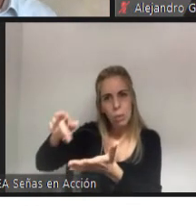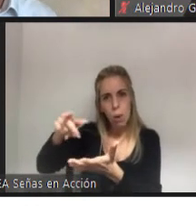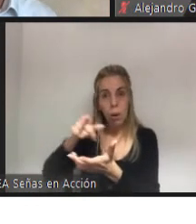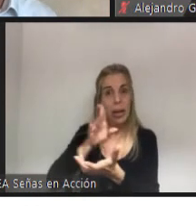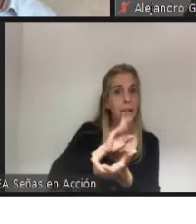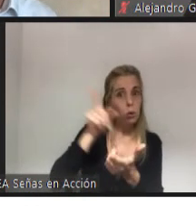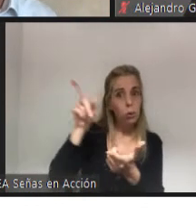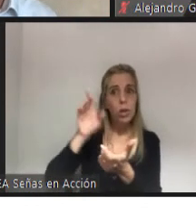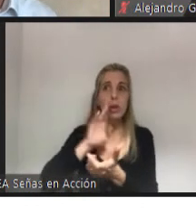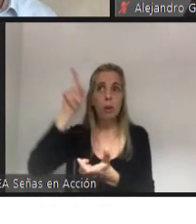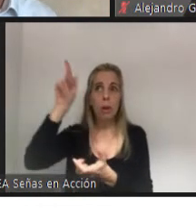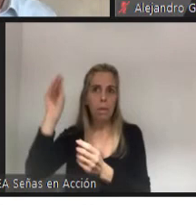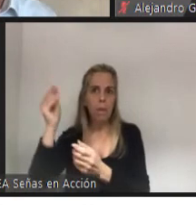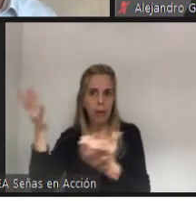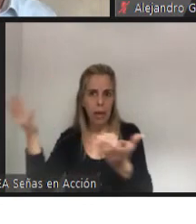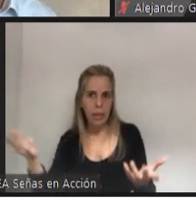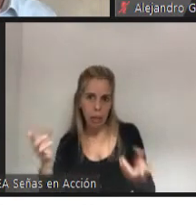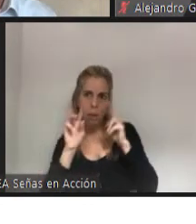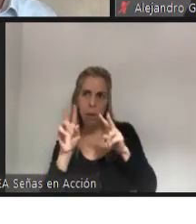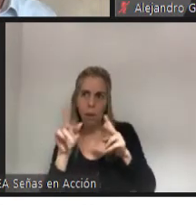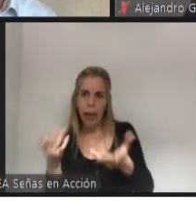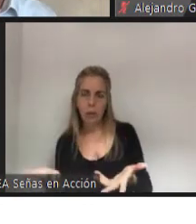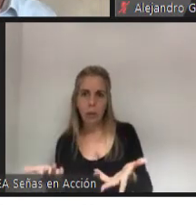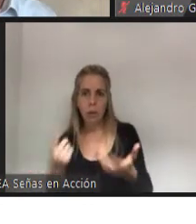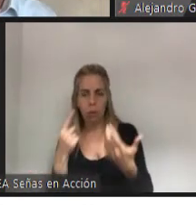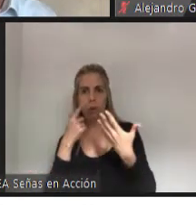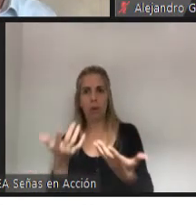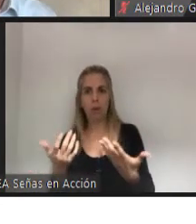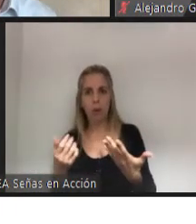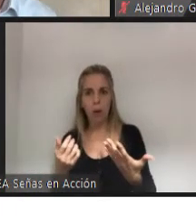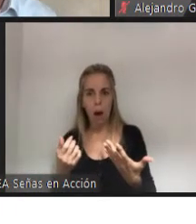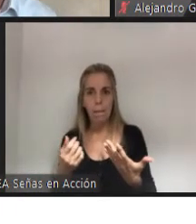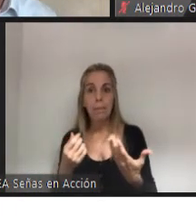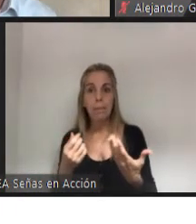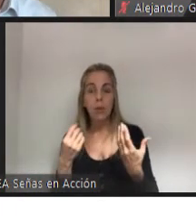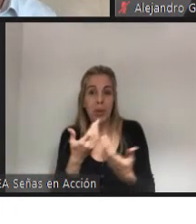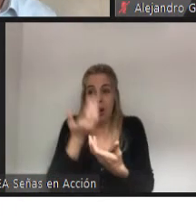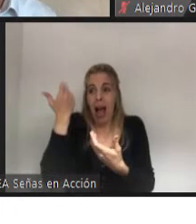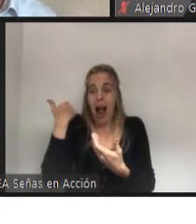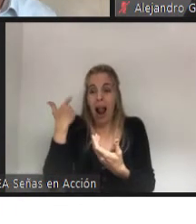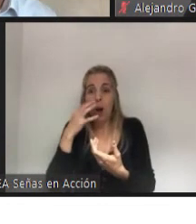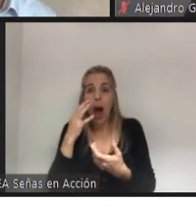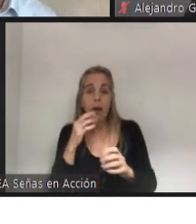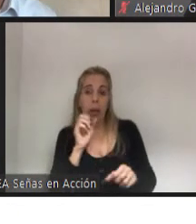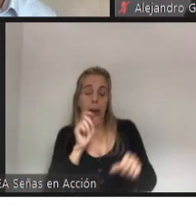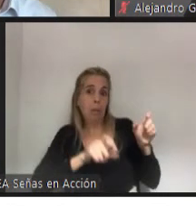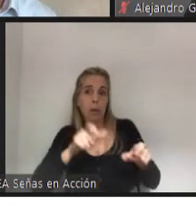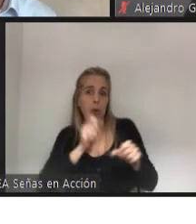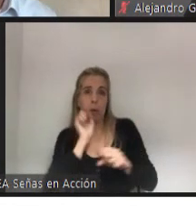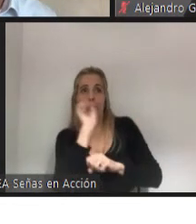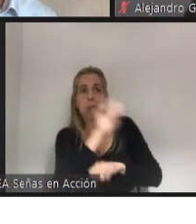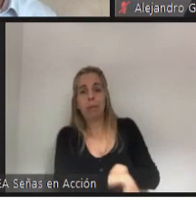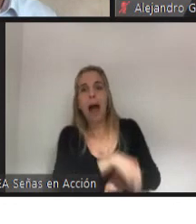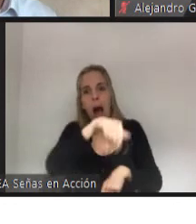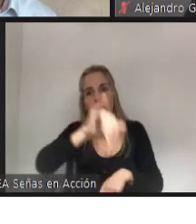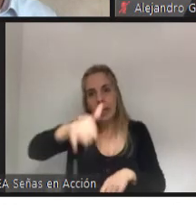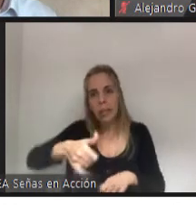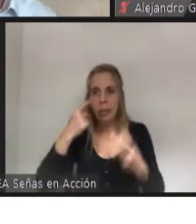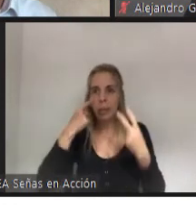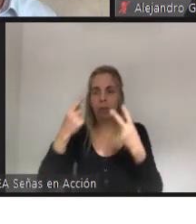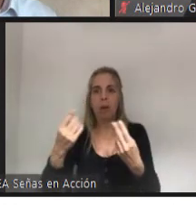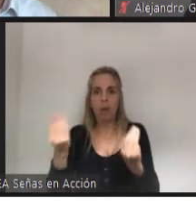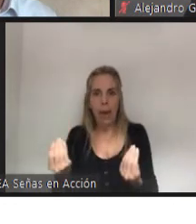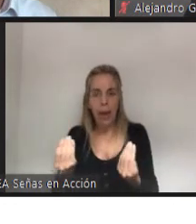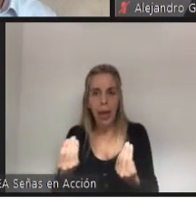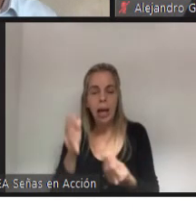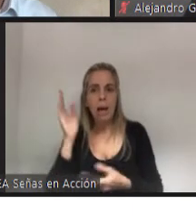of a sudden, invisibility brought about, rendered visible something that was discussed